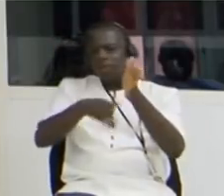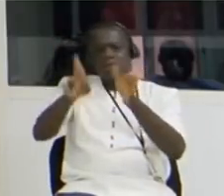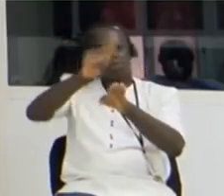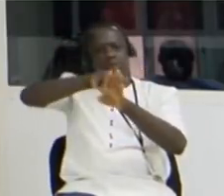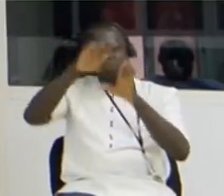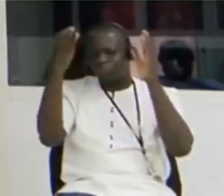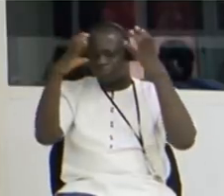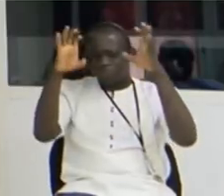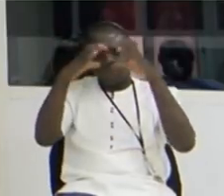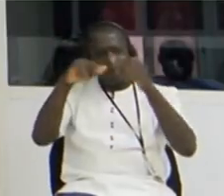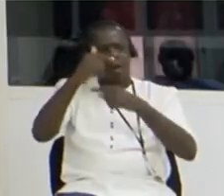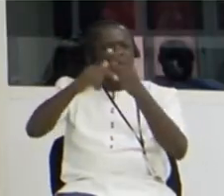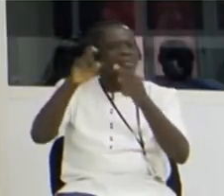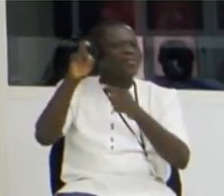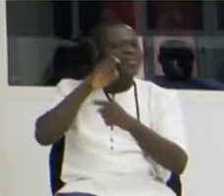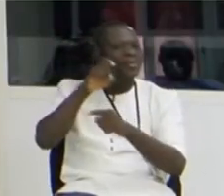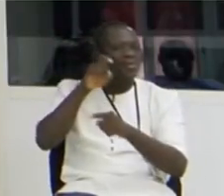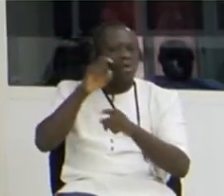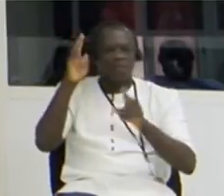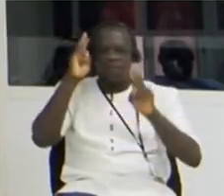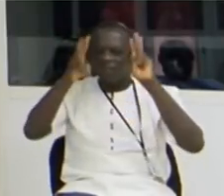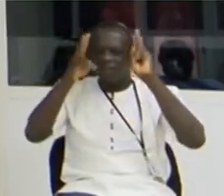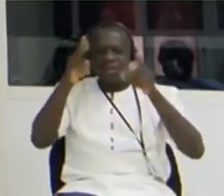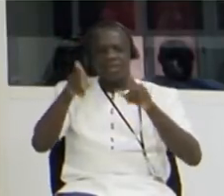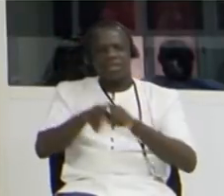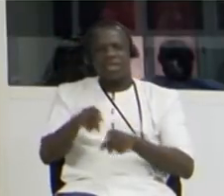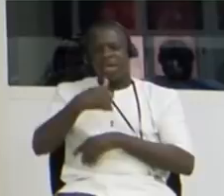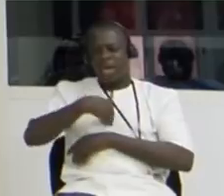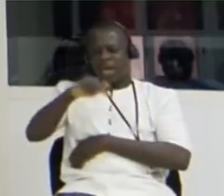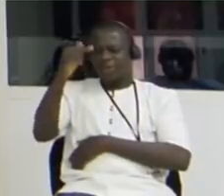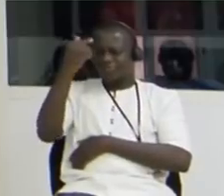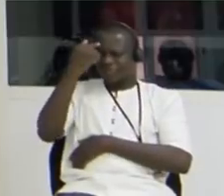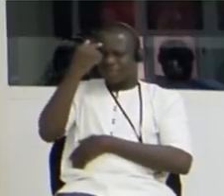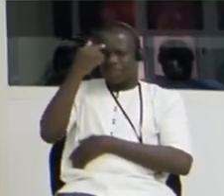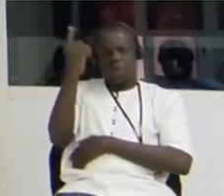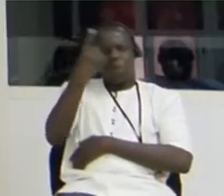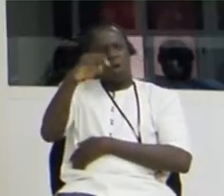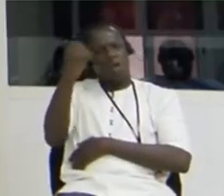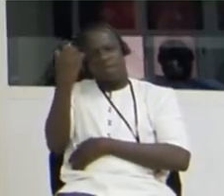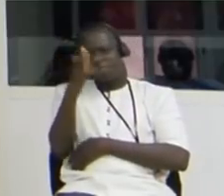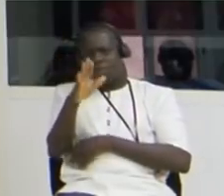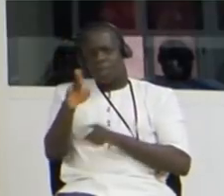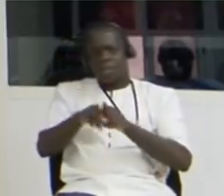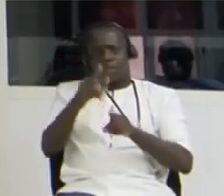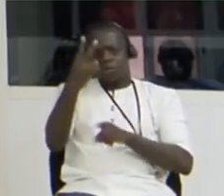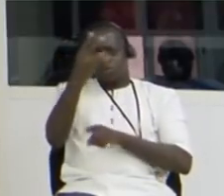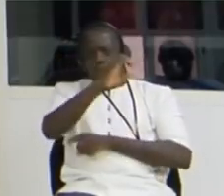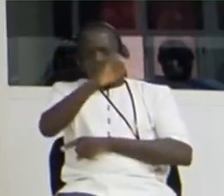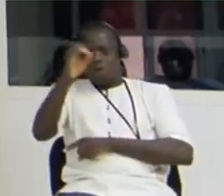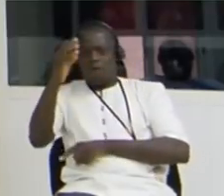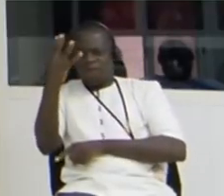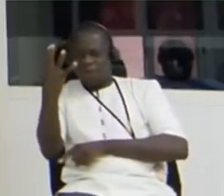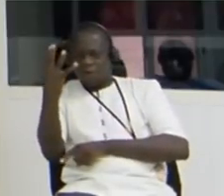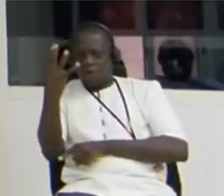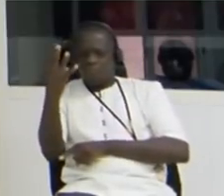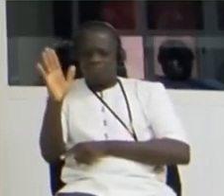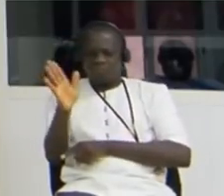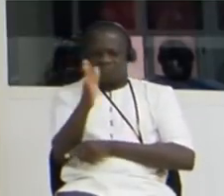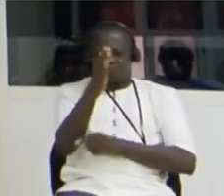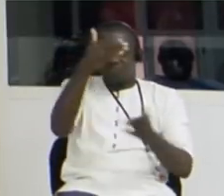But it's in the hundreds. Like since 2004 to now, we have the data, but I think it's